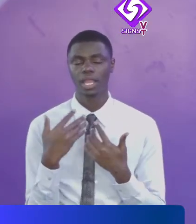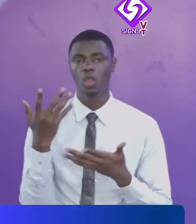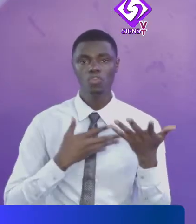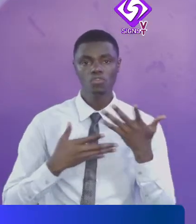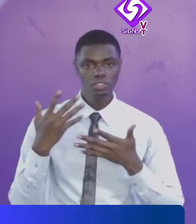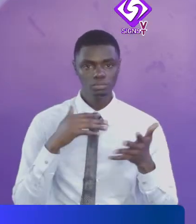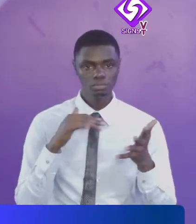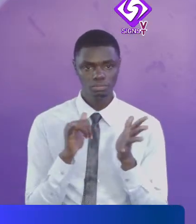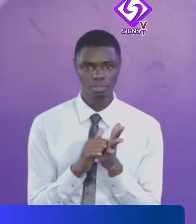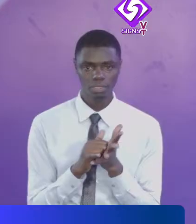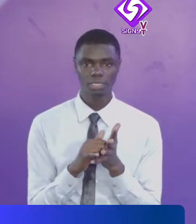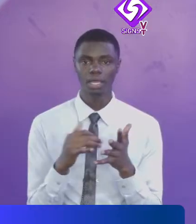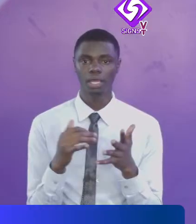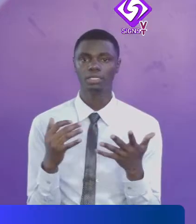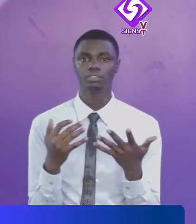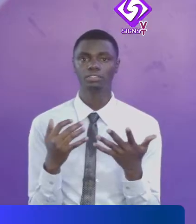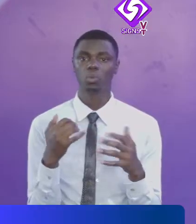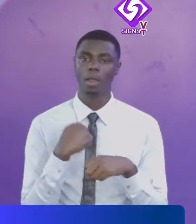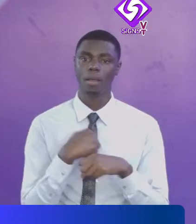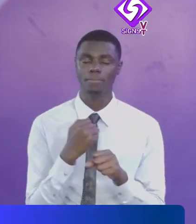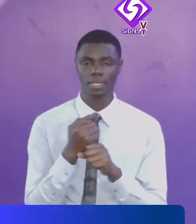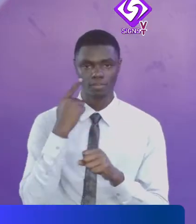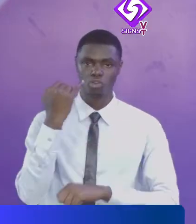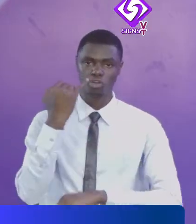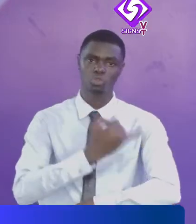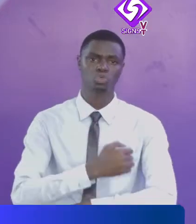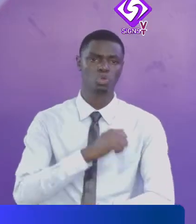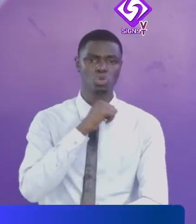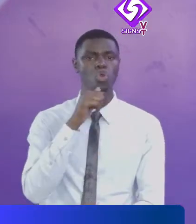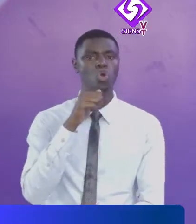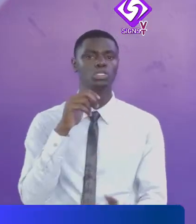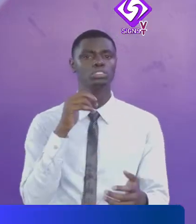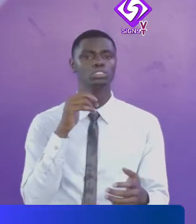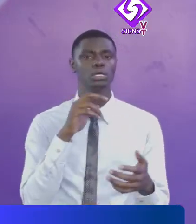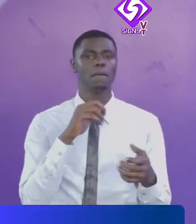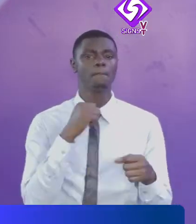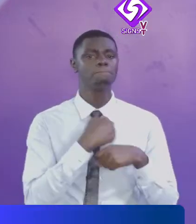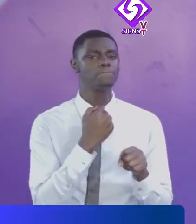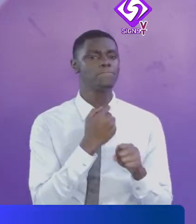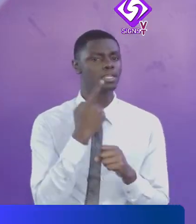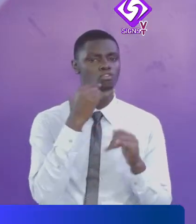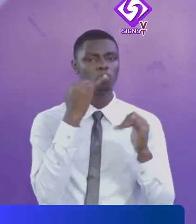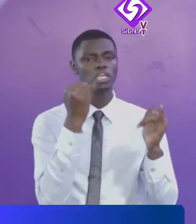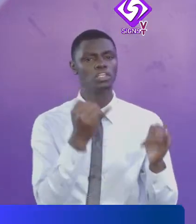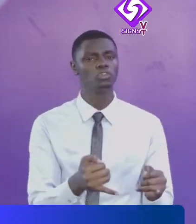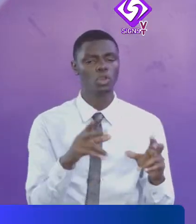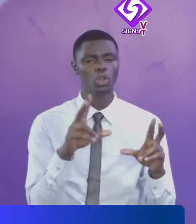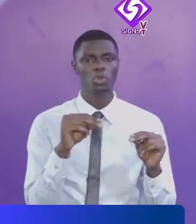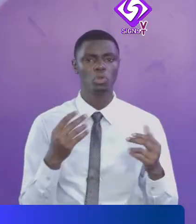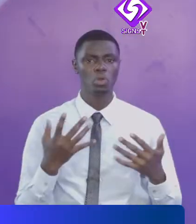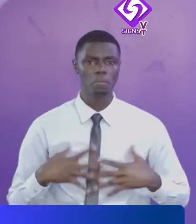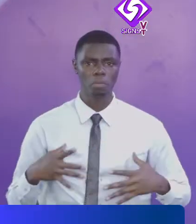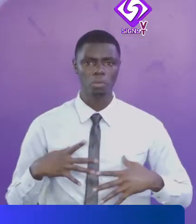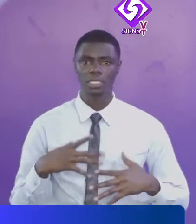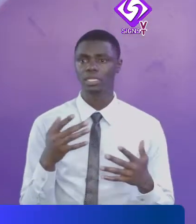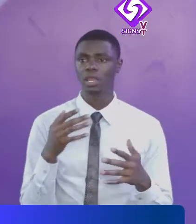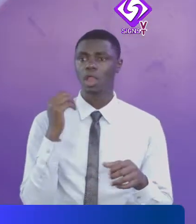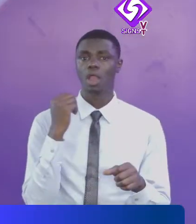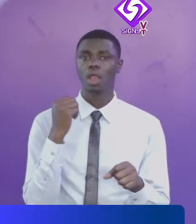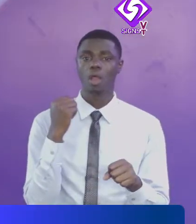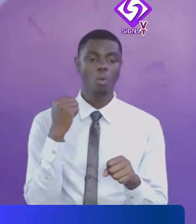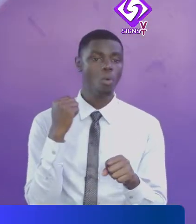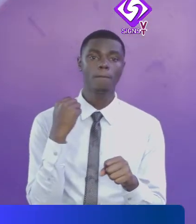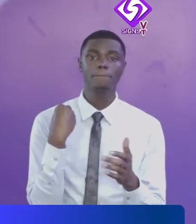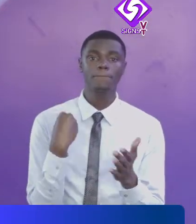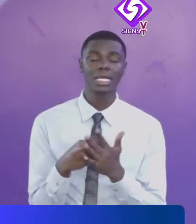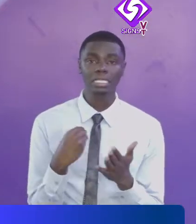were meant for institutions. They were not meant for individuals. Nobody told individuals that your money can work for you. They don't have to sit idle